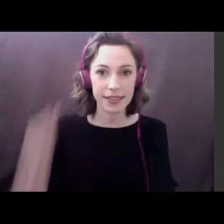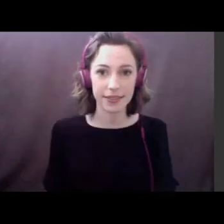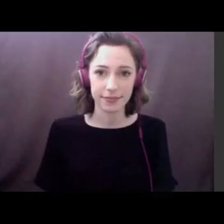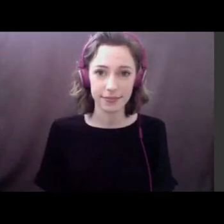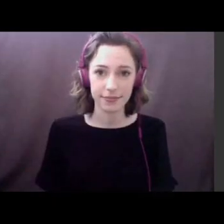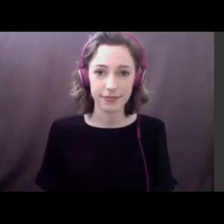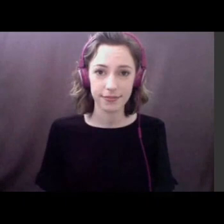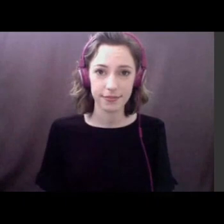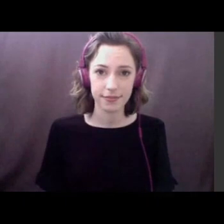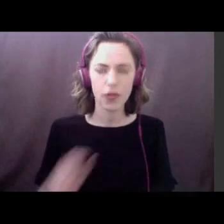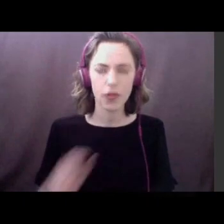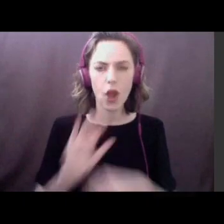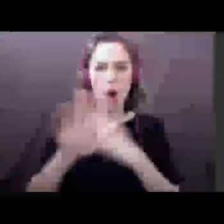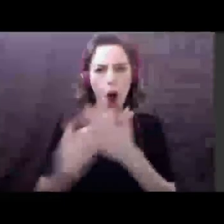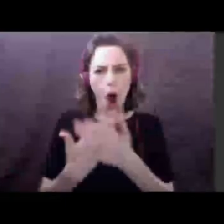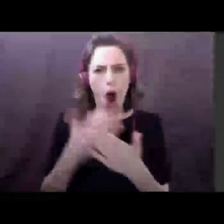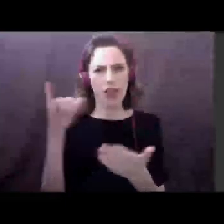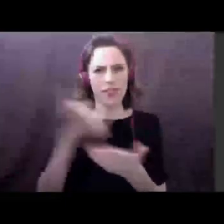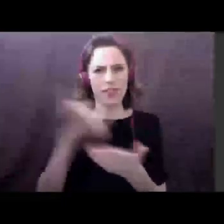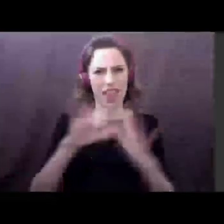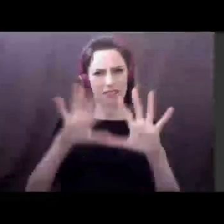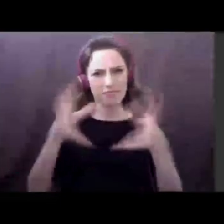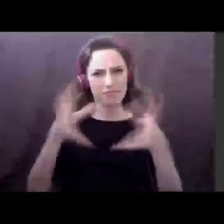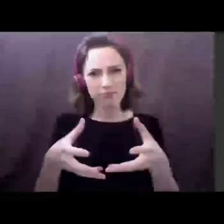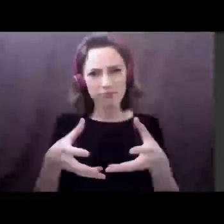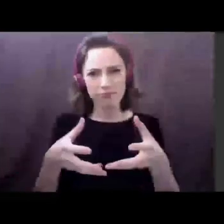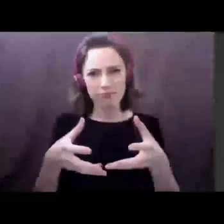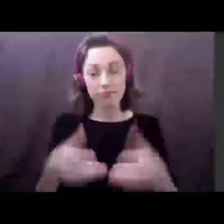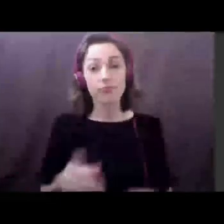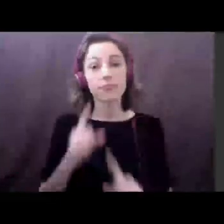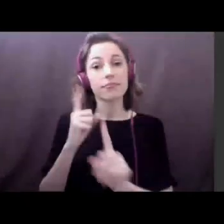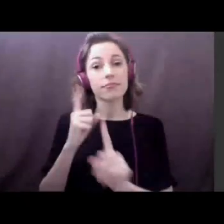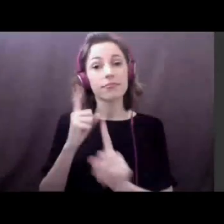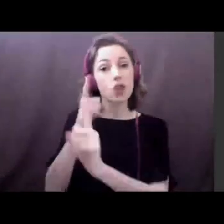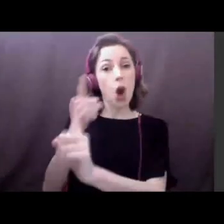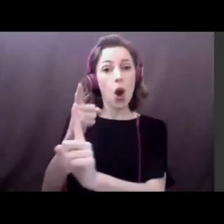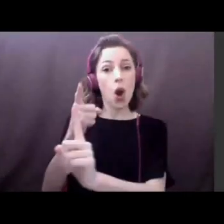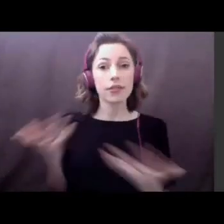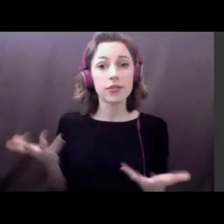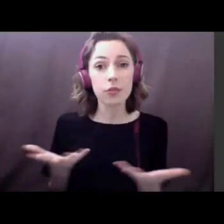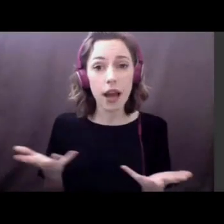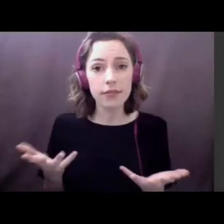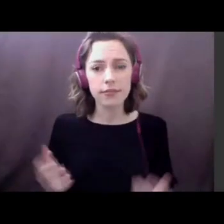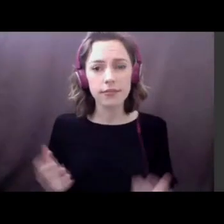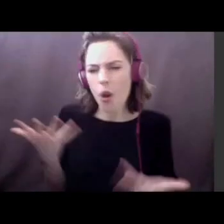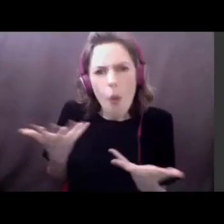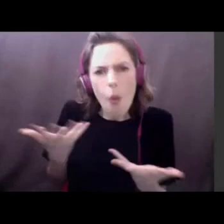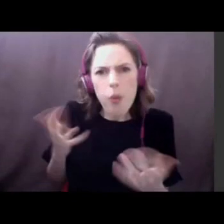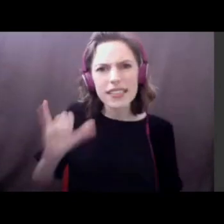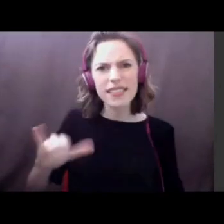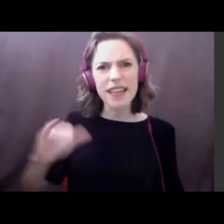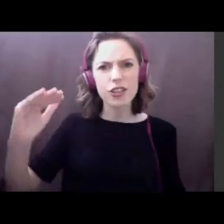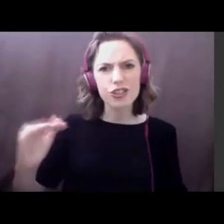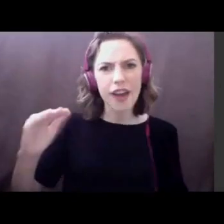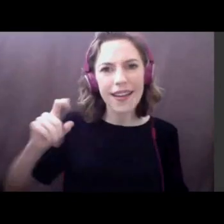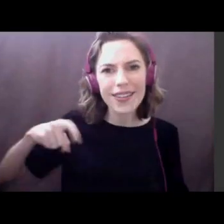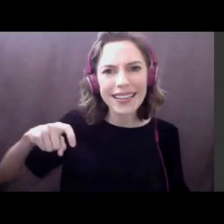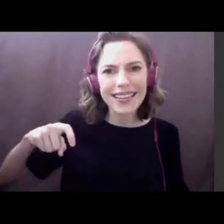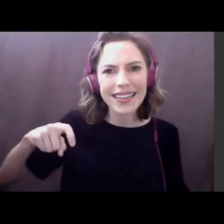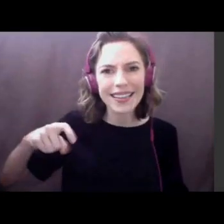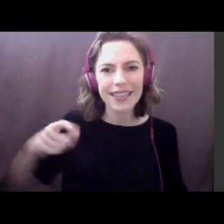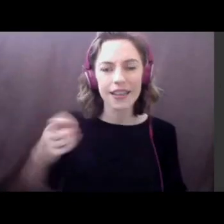need, what supports they need in the classroom, either accommodations, assistive devices,